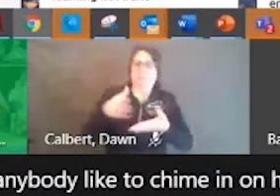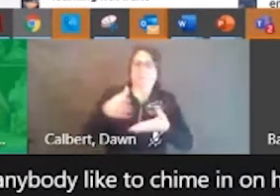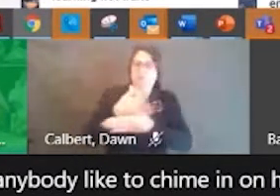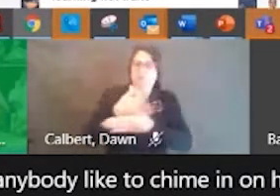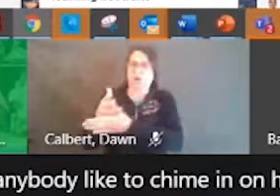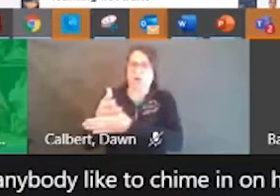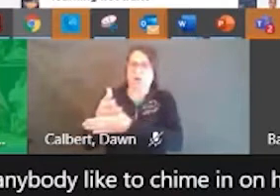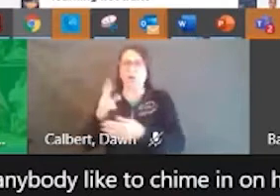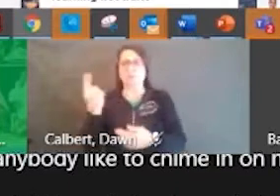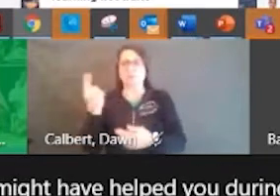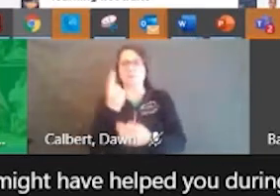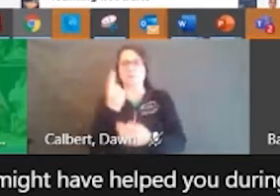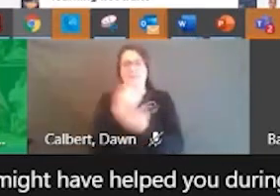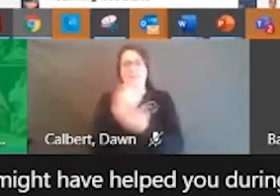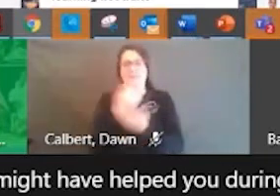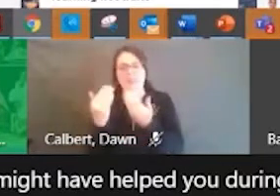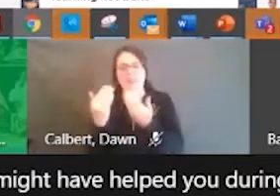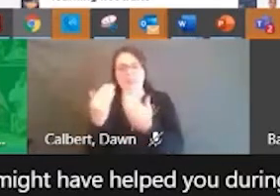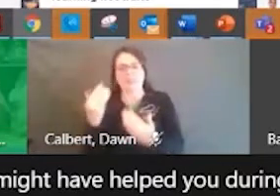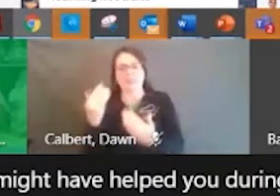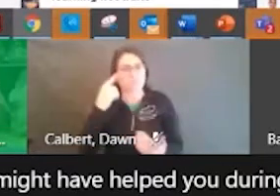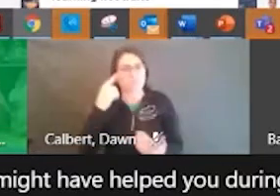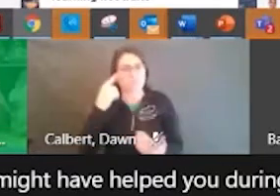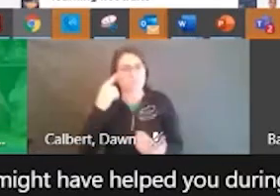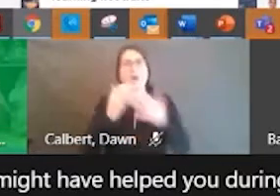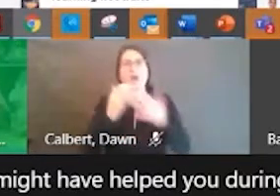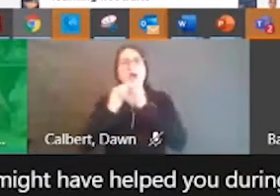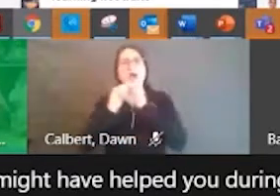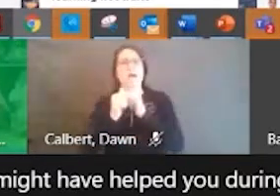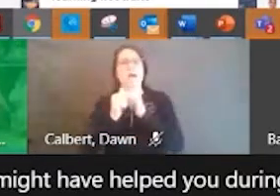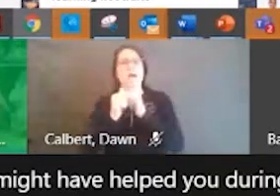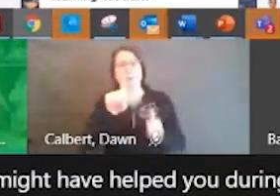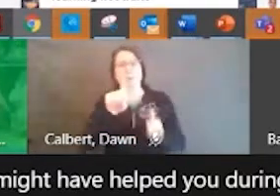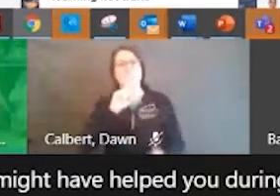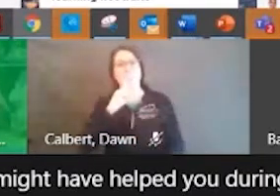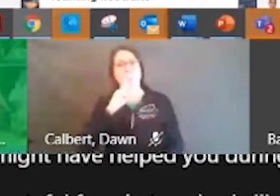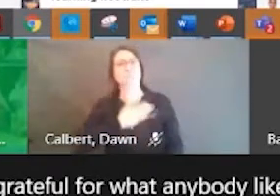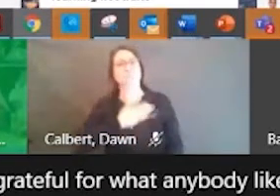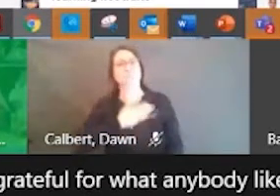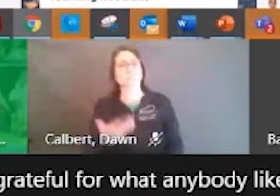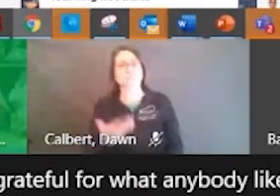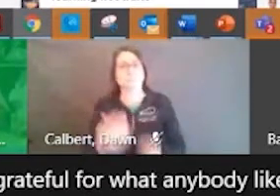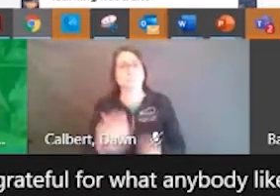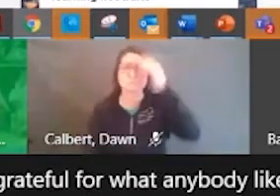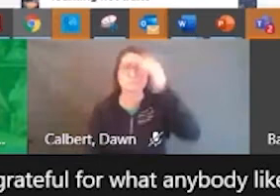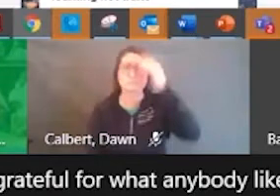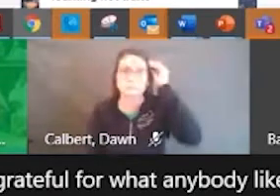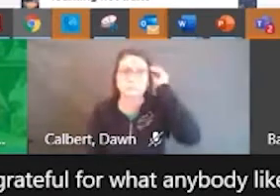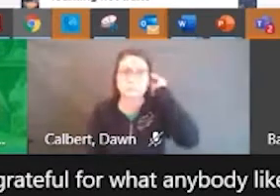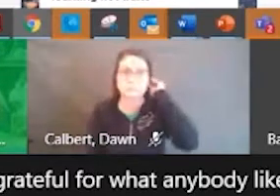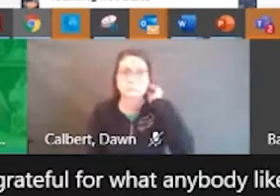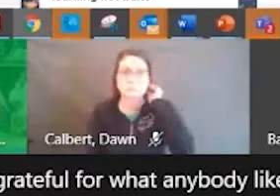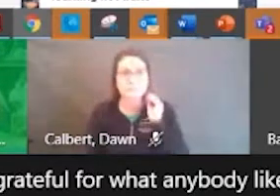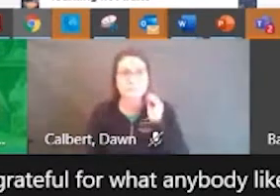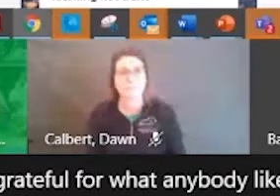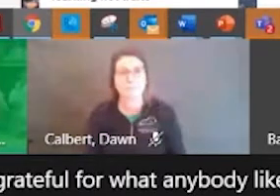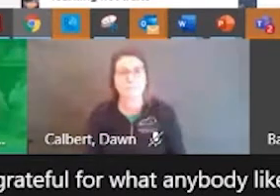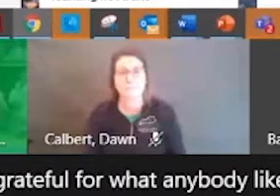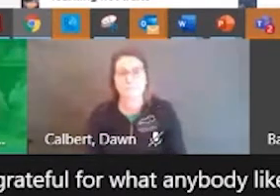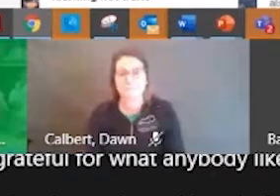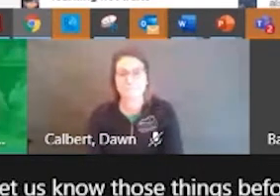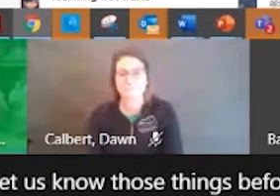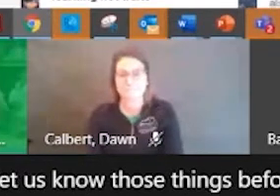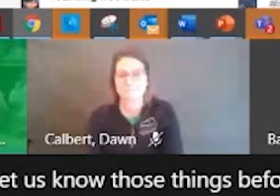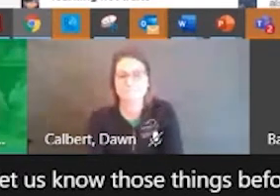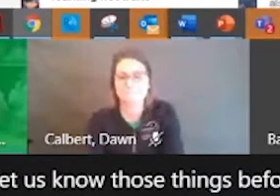grateful for? Would anybody like to come to use your mic and let us know those things before we move on to the next topic? Go